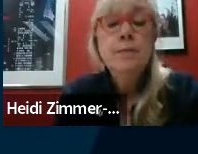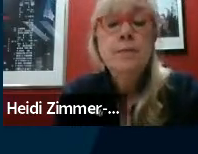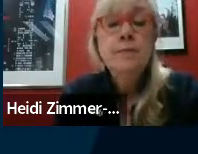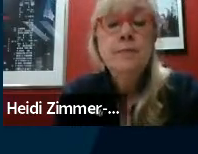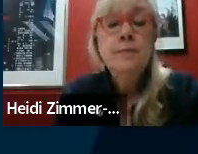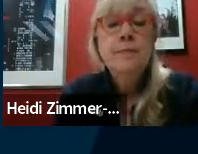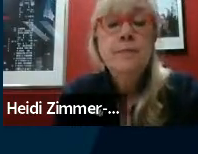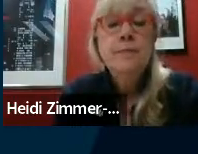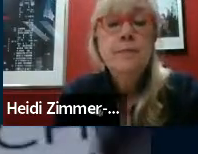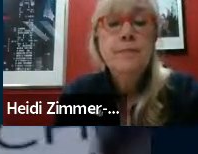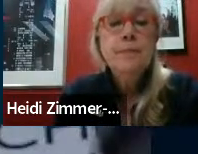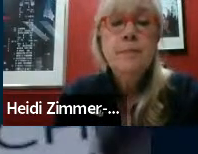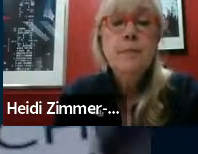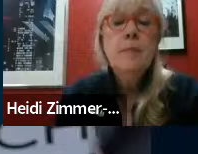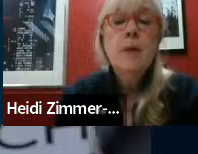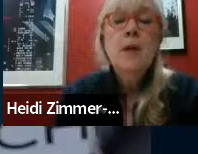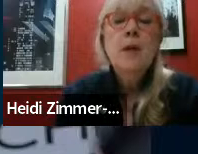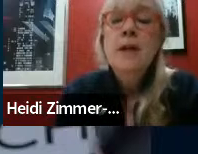forward.